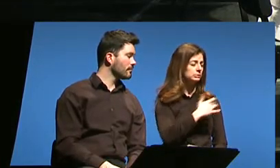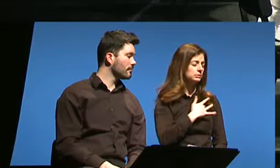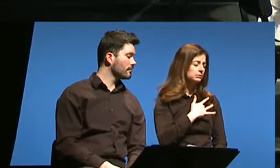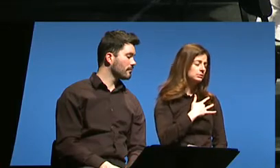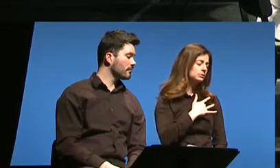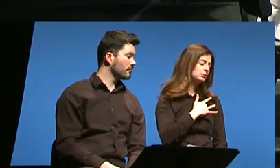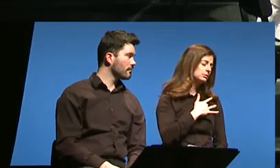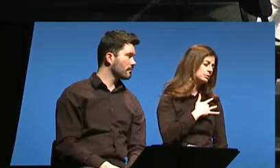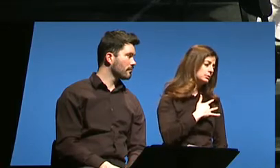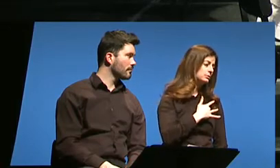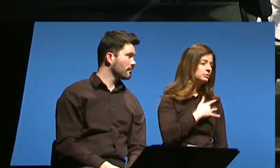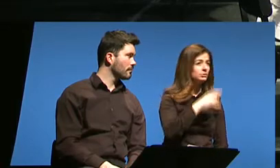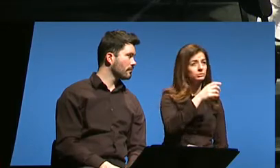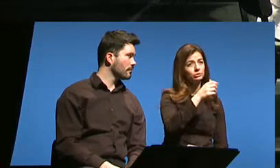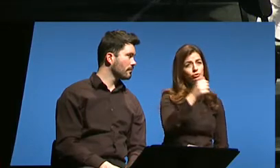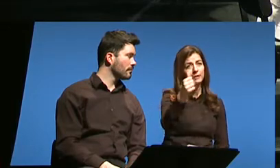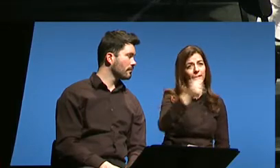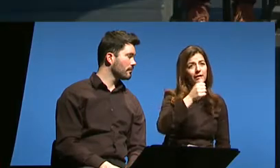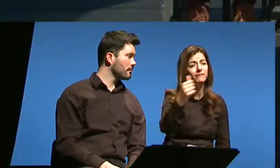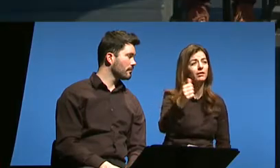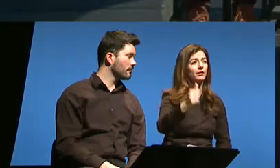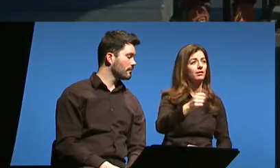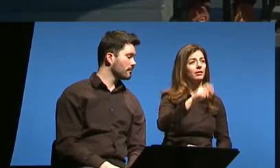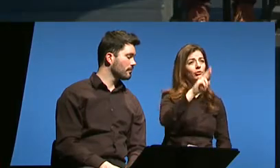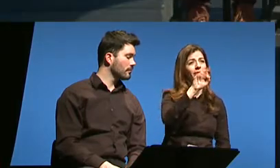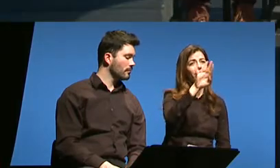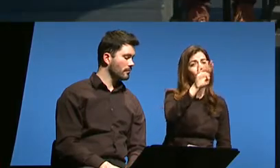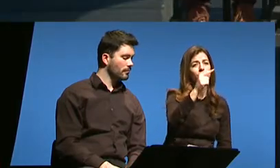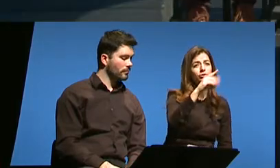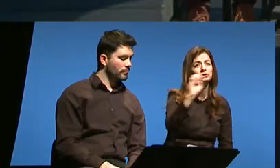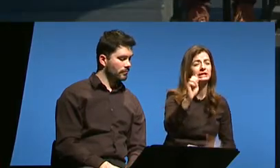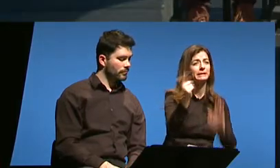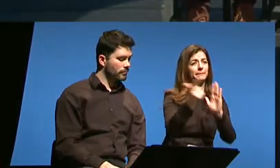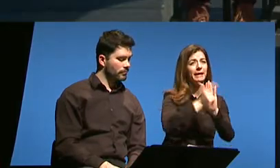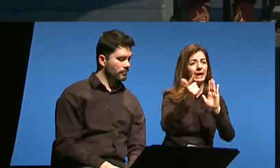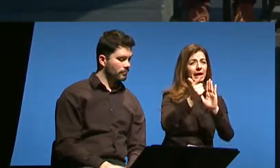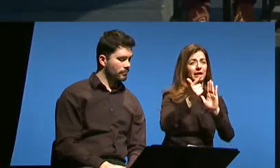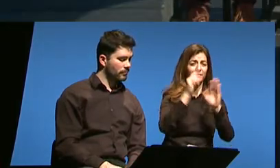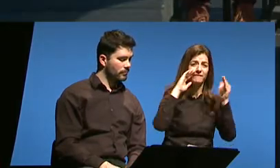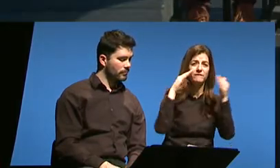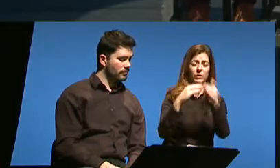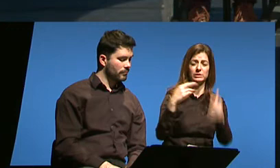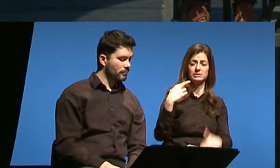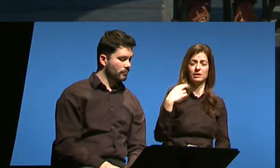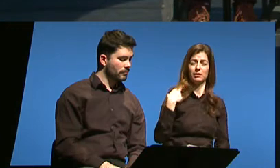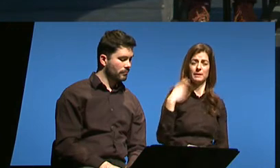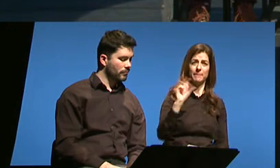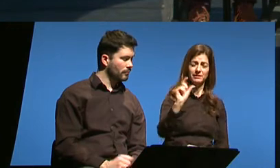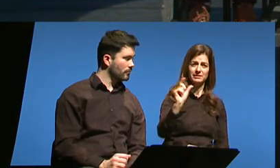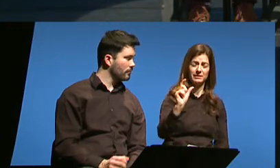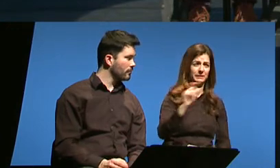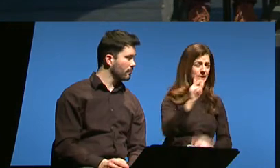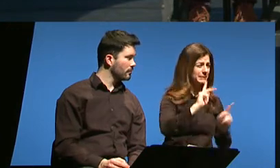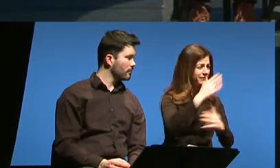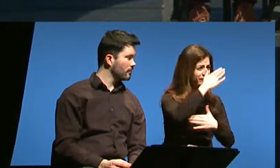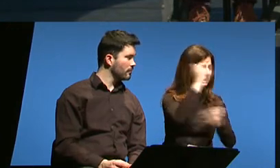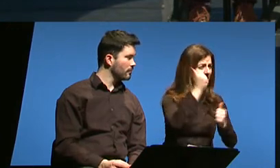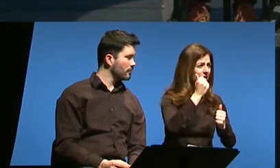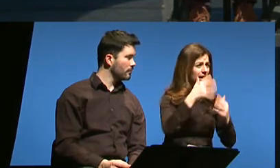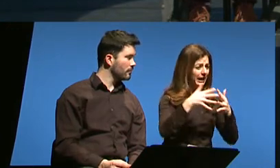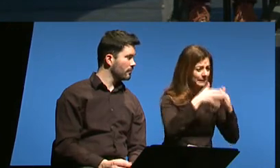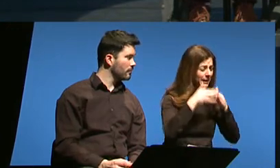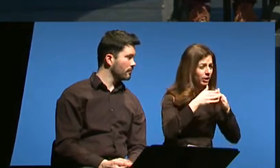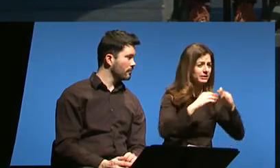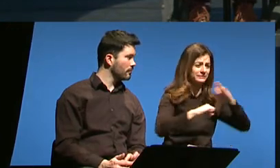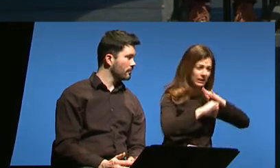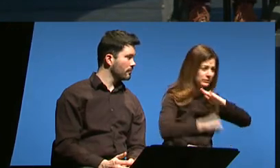and refugee ban targeting Muslims makes me feel like people have forgotten. We are a country built on the backbone